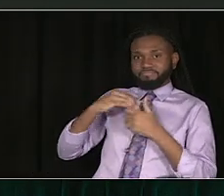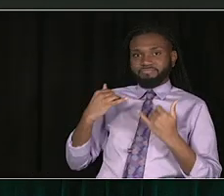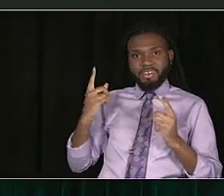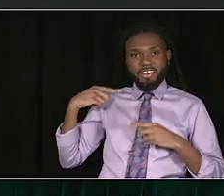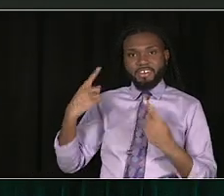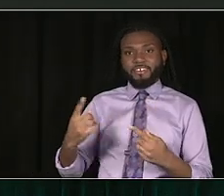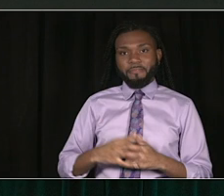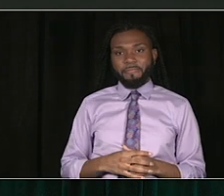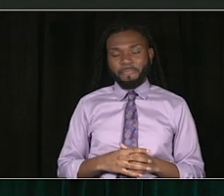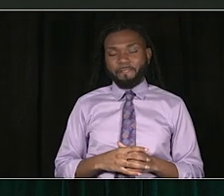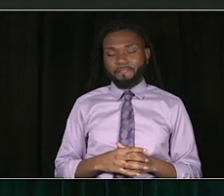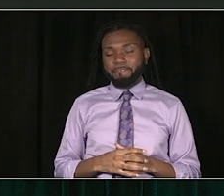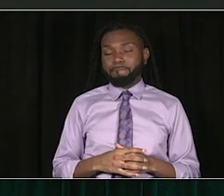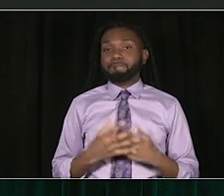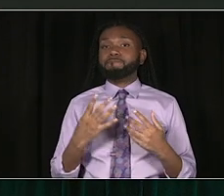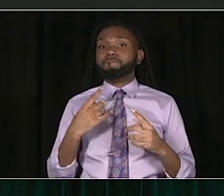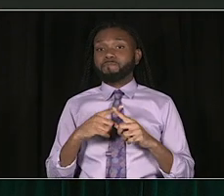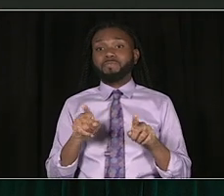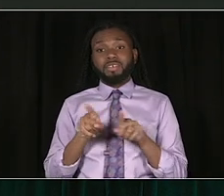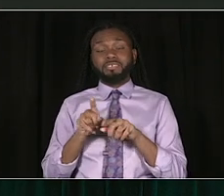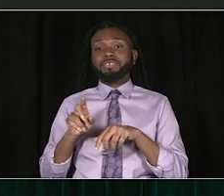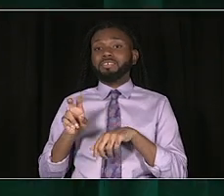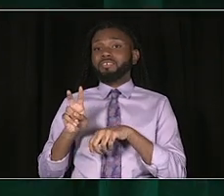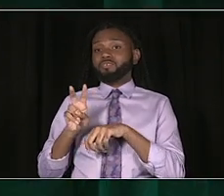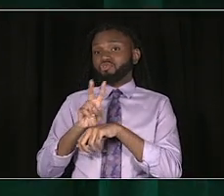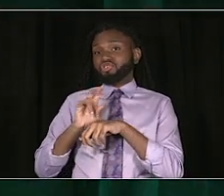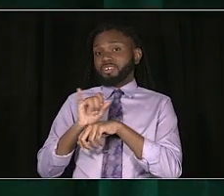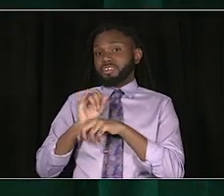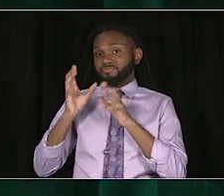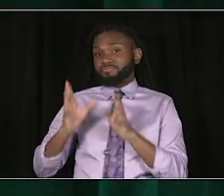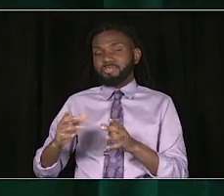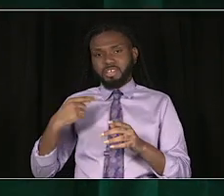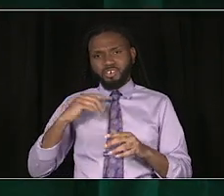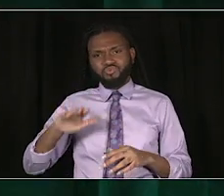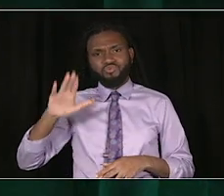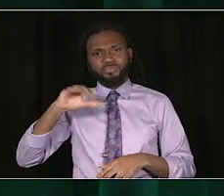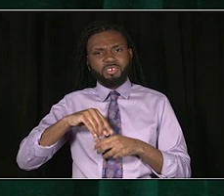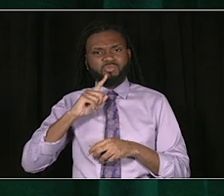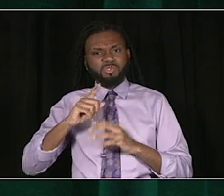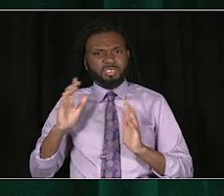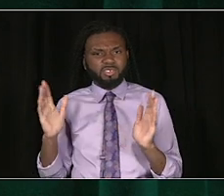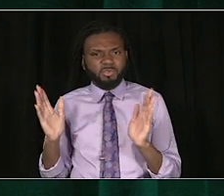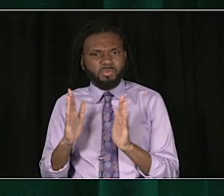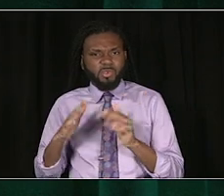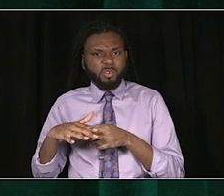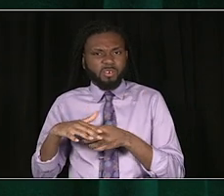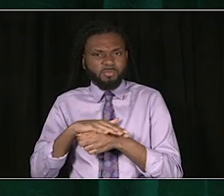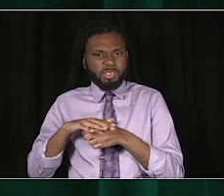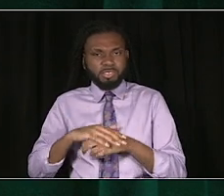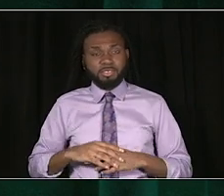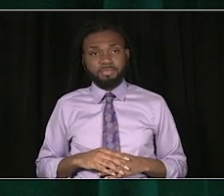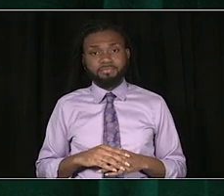me. And as a Virgin Islander, you know, I represent a very small place. And so me